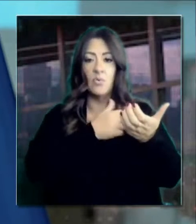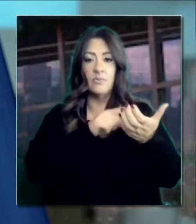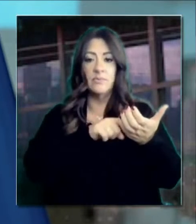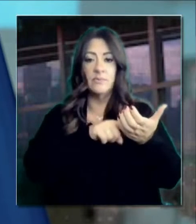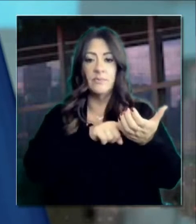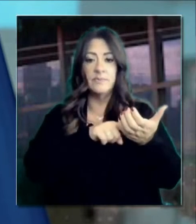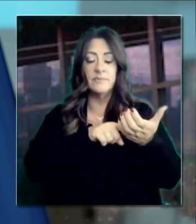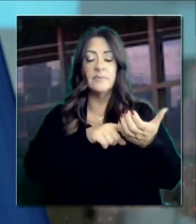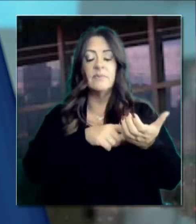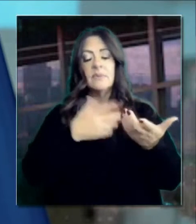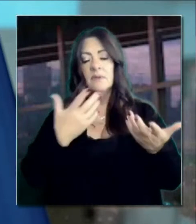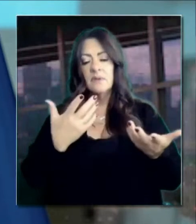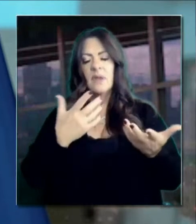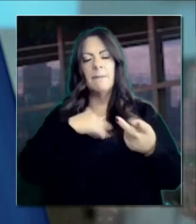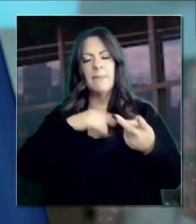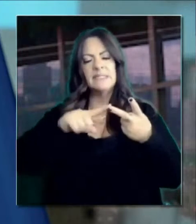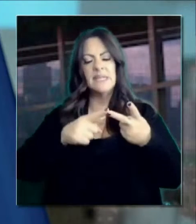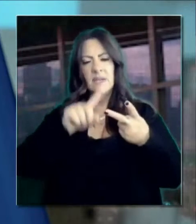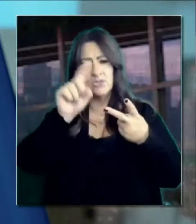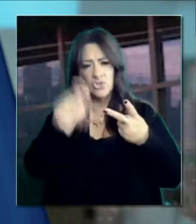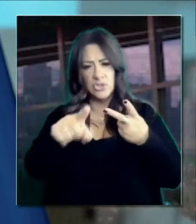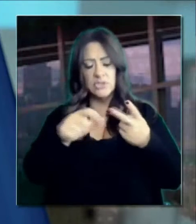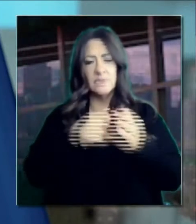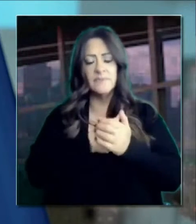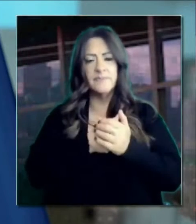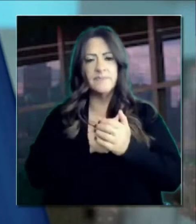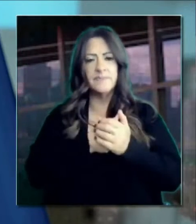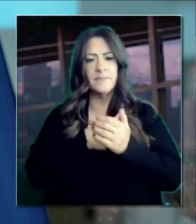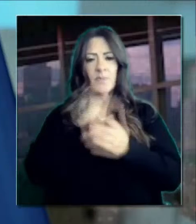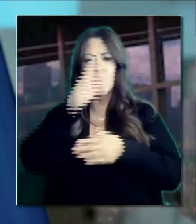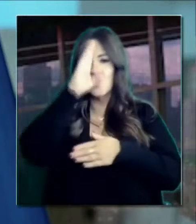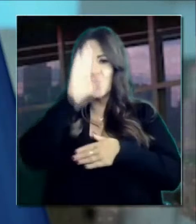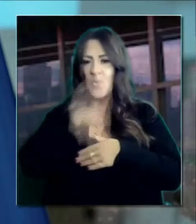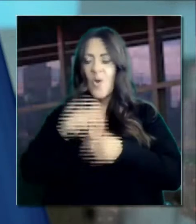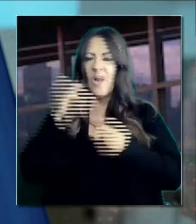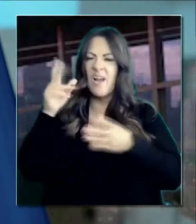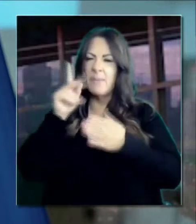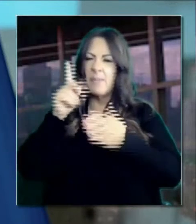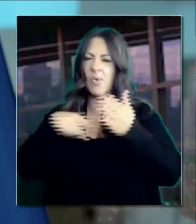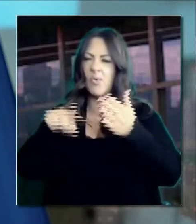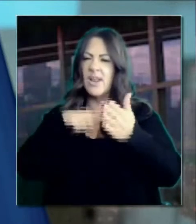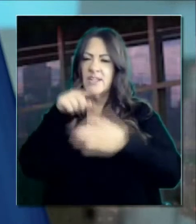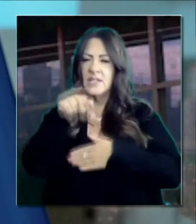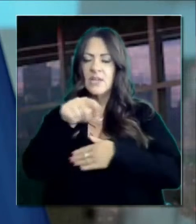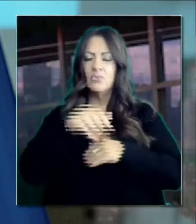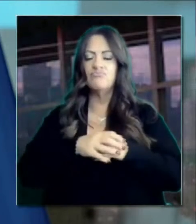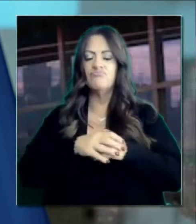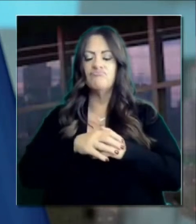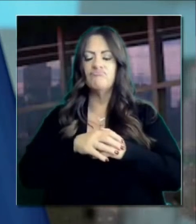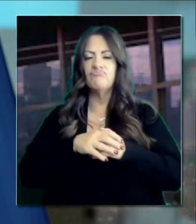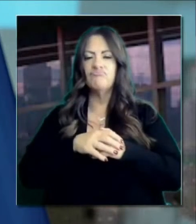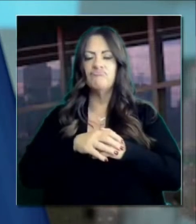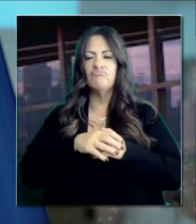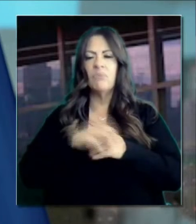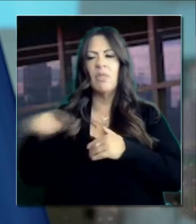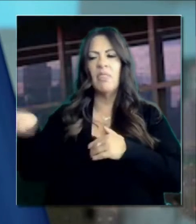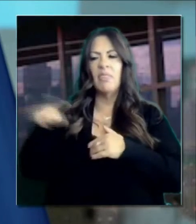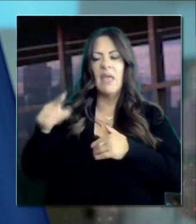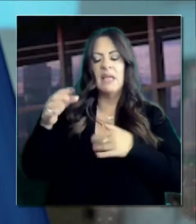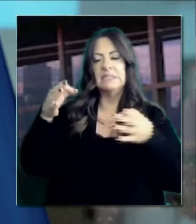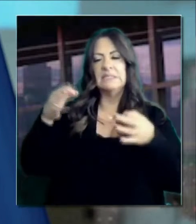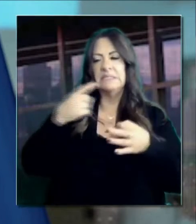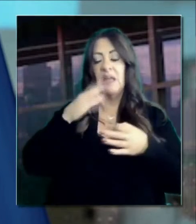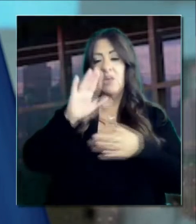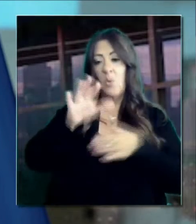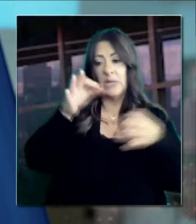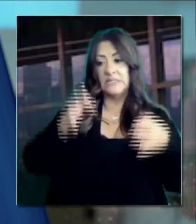just about to give you a chance to respond to critics, because you know the critics are saying this online, that this decision today comes